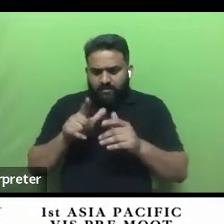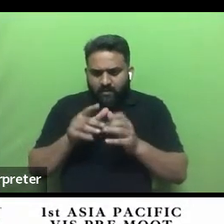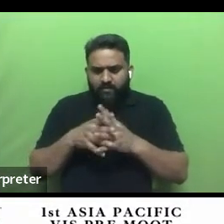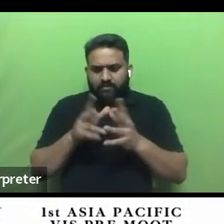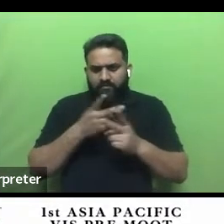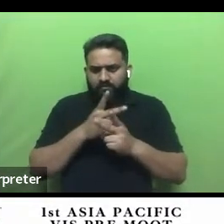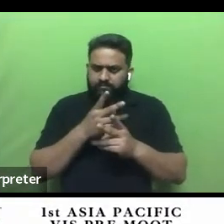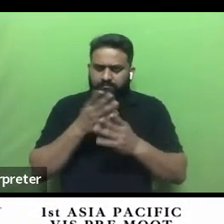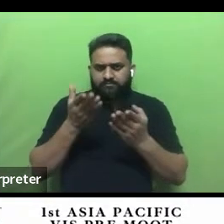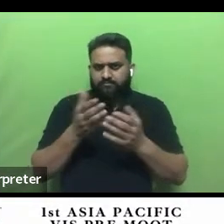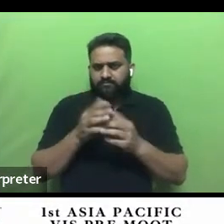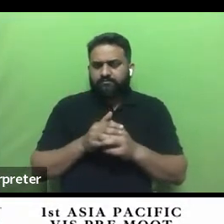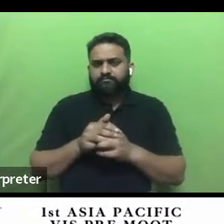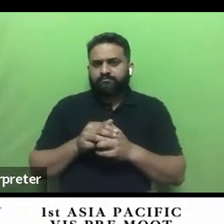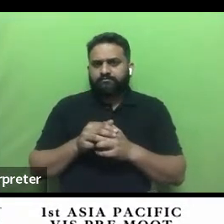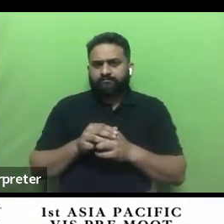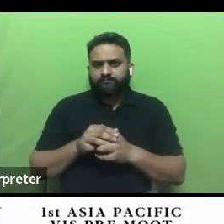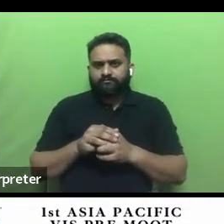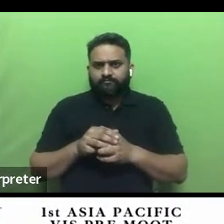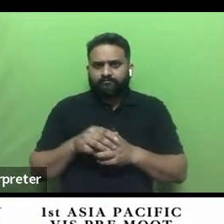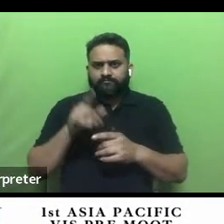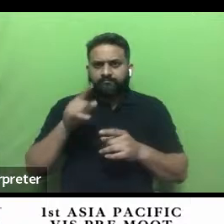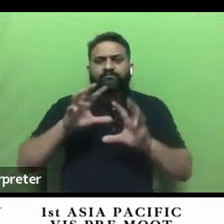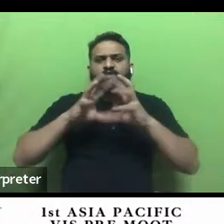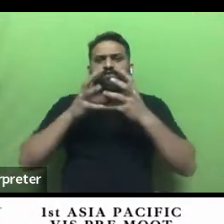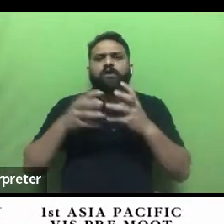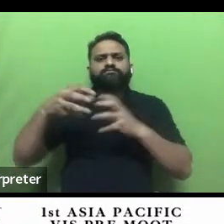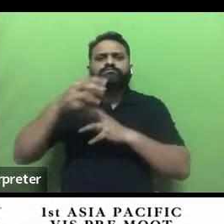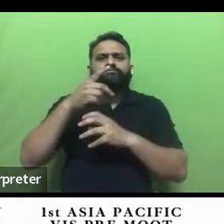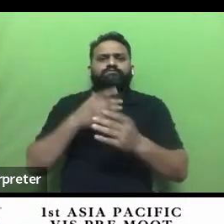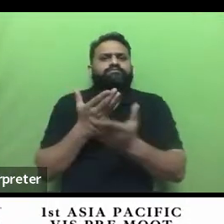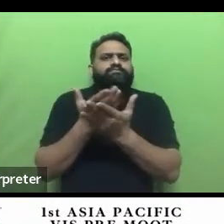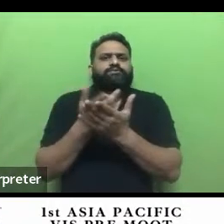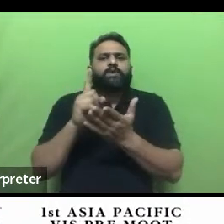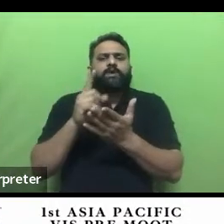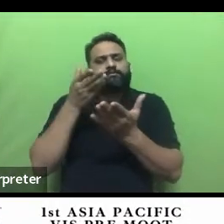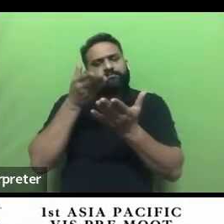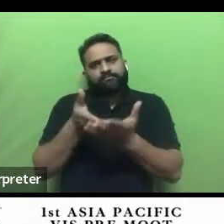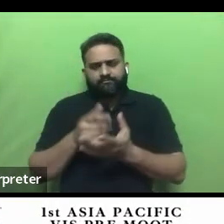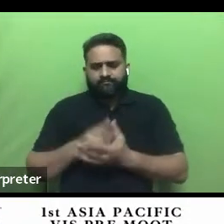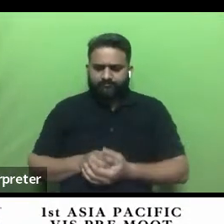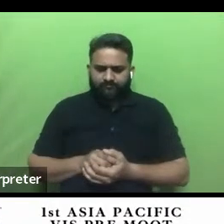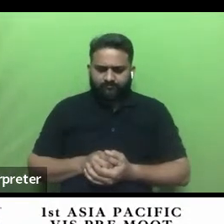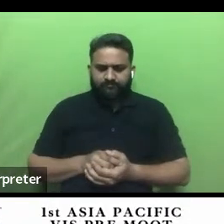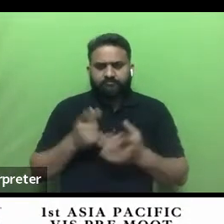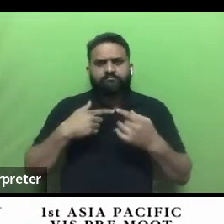in the country where the arbitration is seated. So